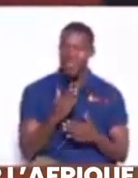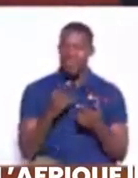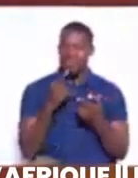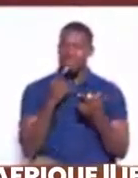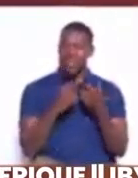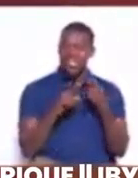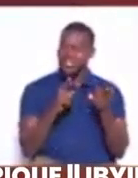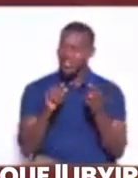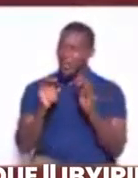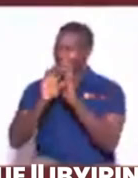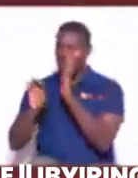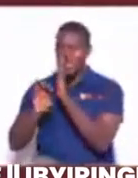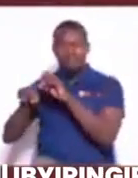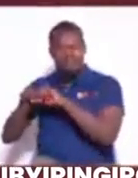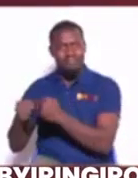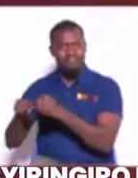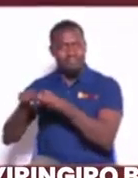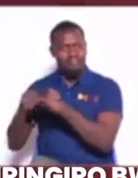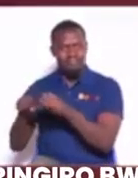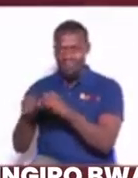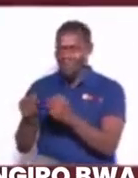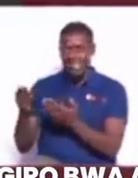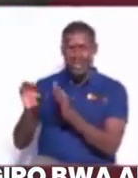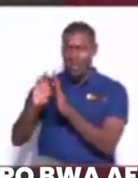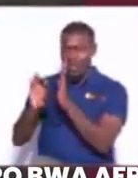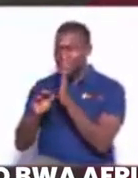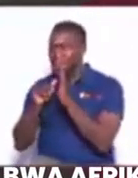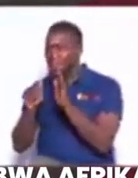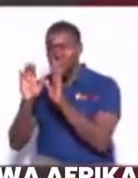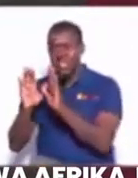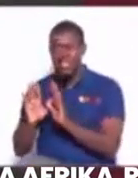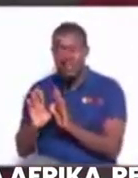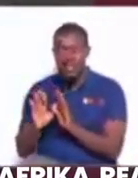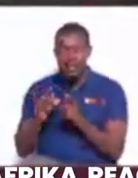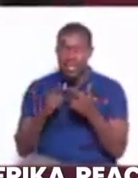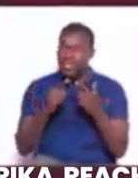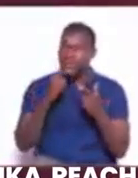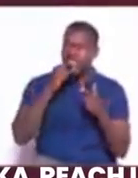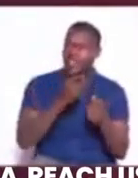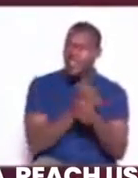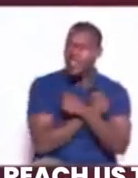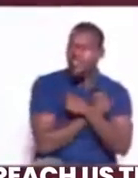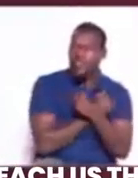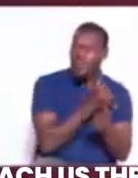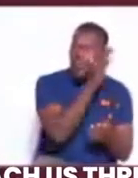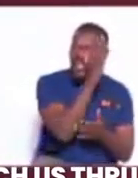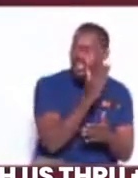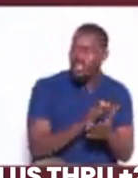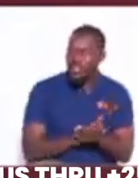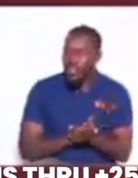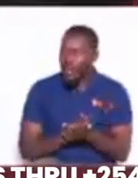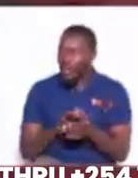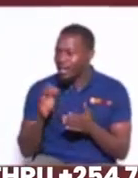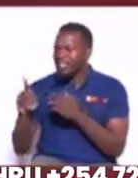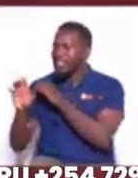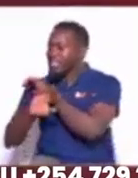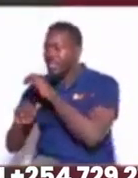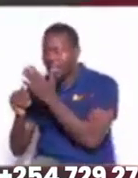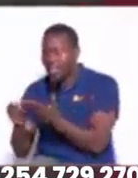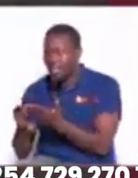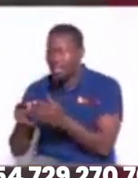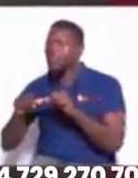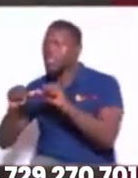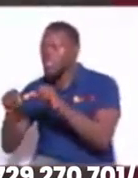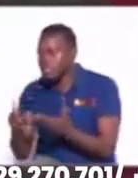those commandments. Don't worry about that commandment that says thou shalt not commit adultery. Don't worry about that commandment that says thou shalt not steal. Oh, that one on